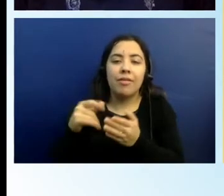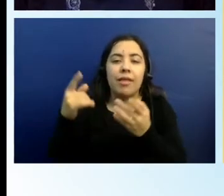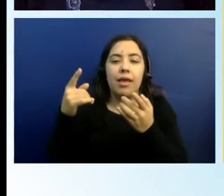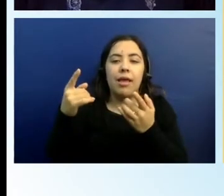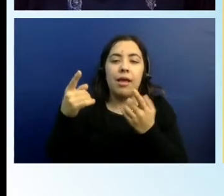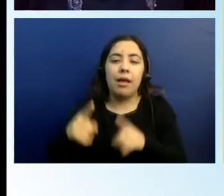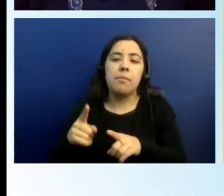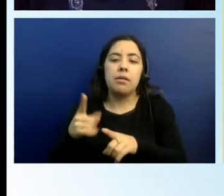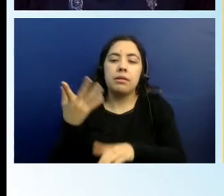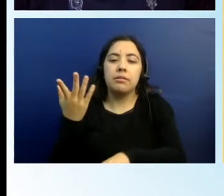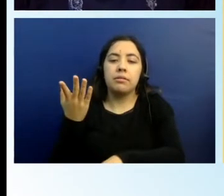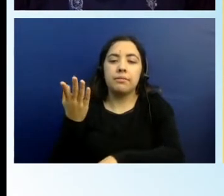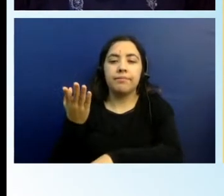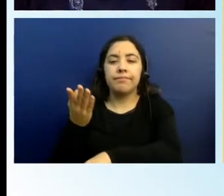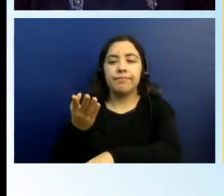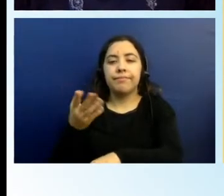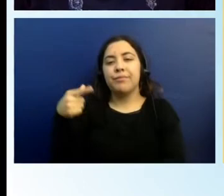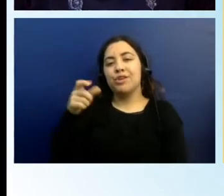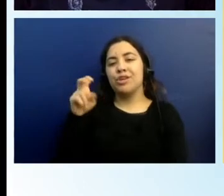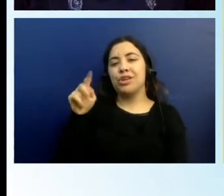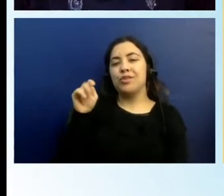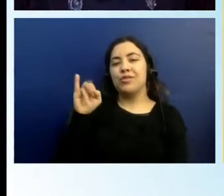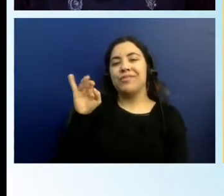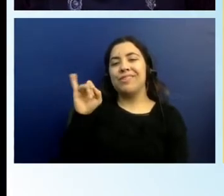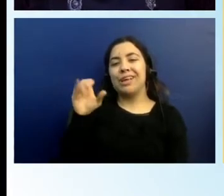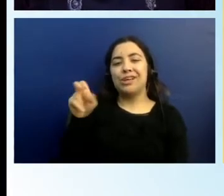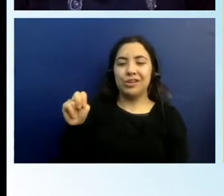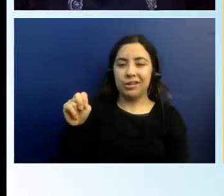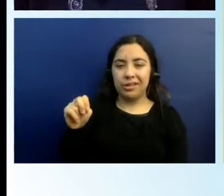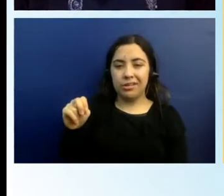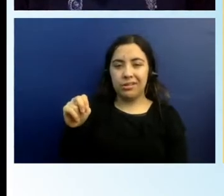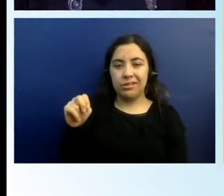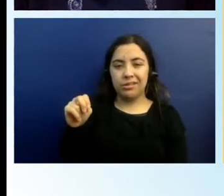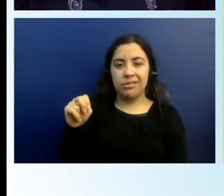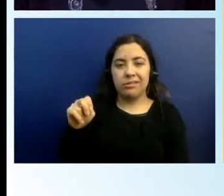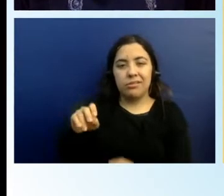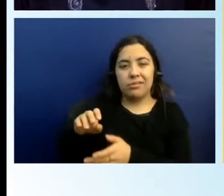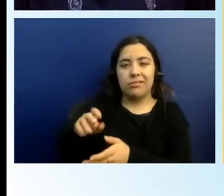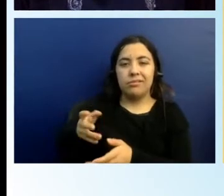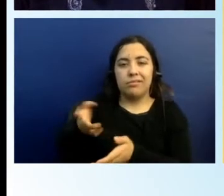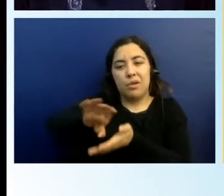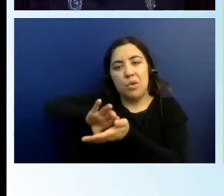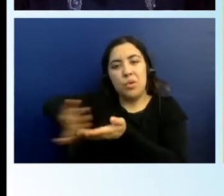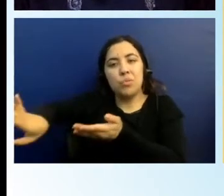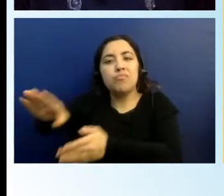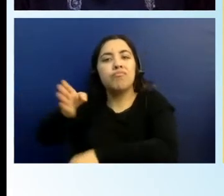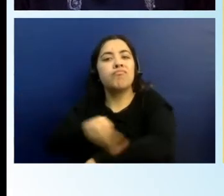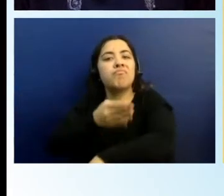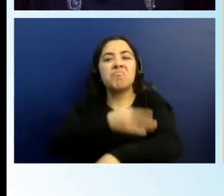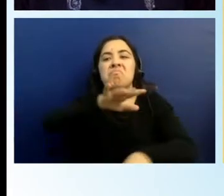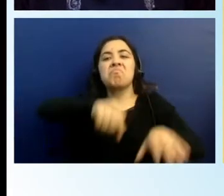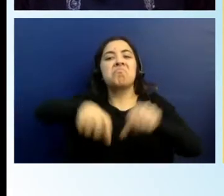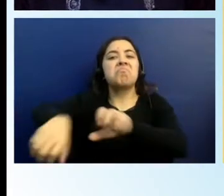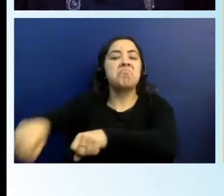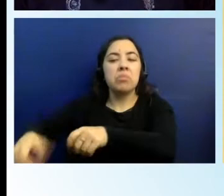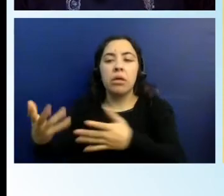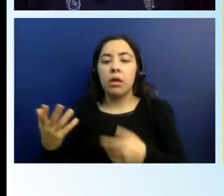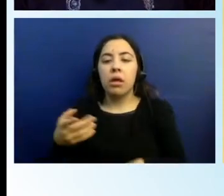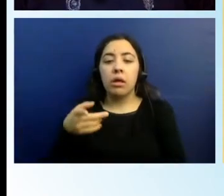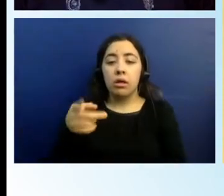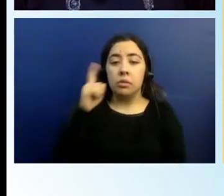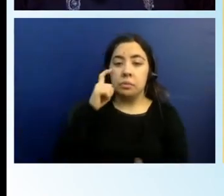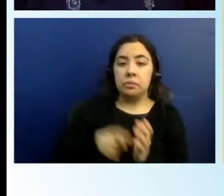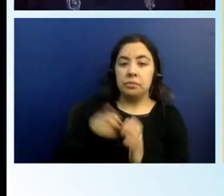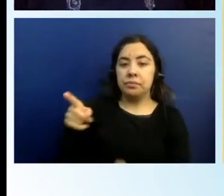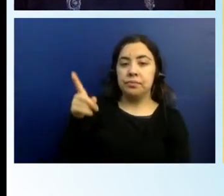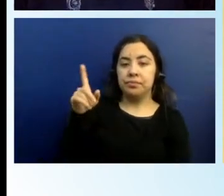gentrification. In this image of Jose Gonzalez, we see him using indigenous